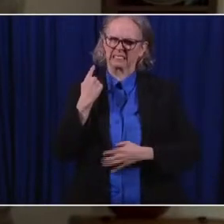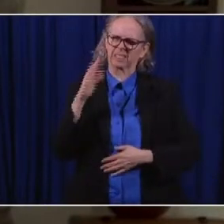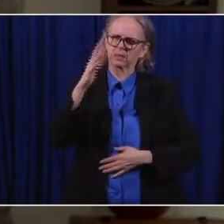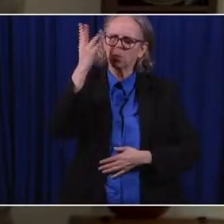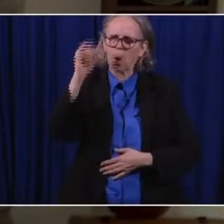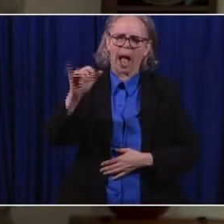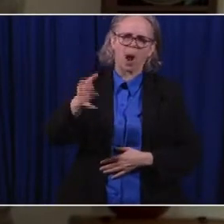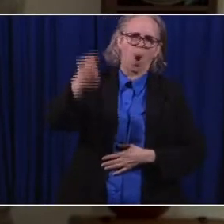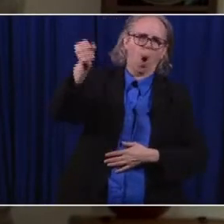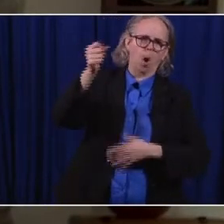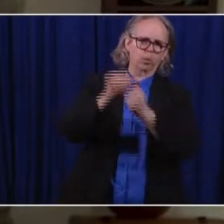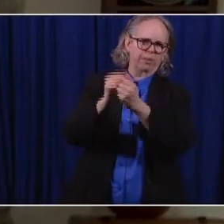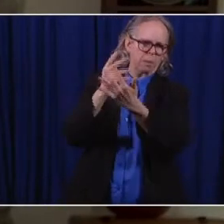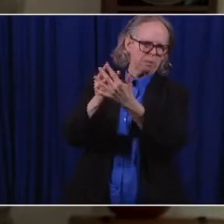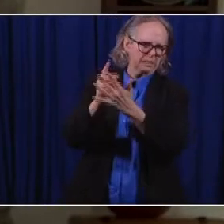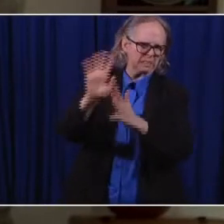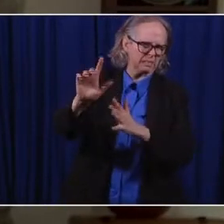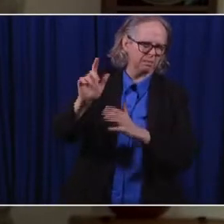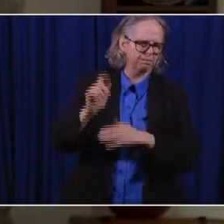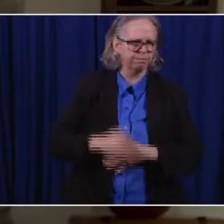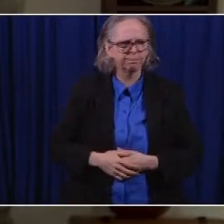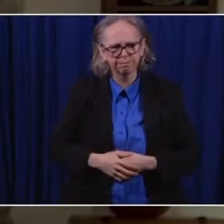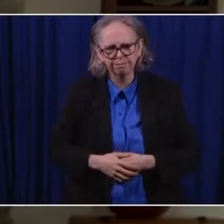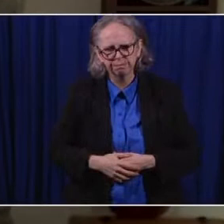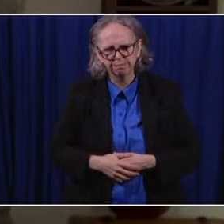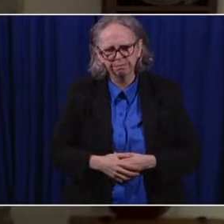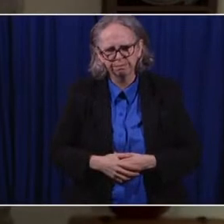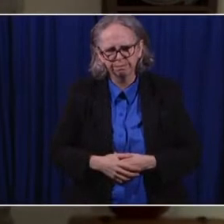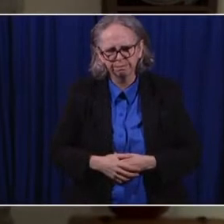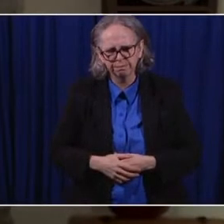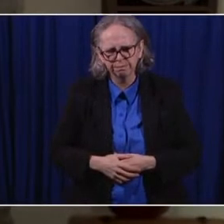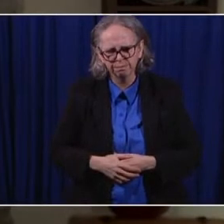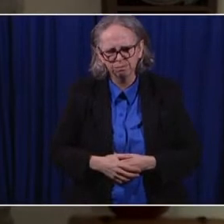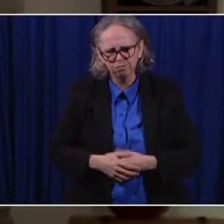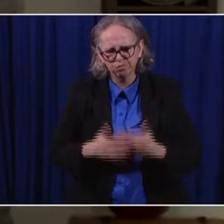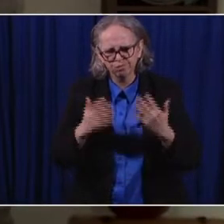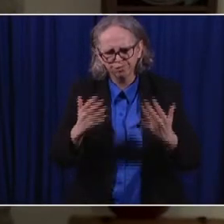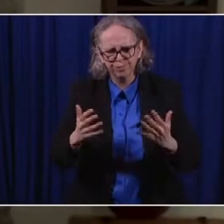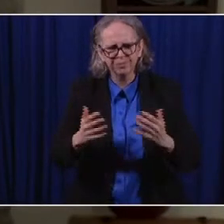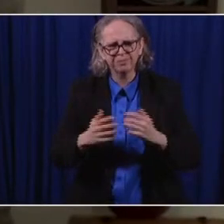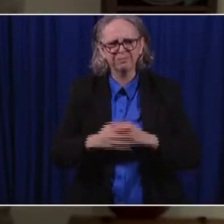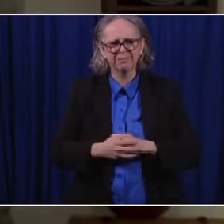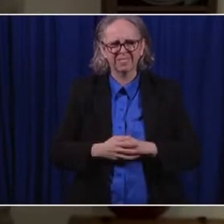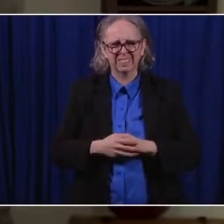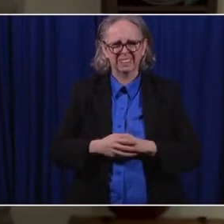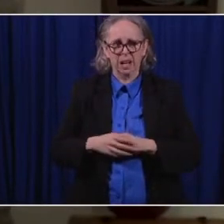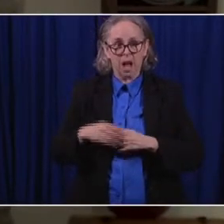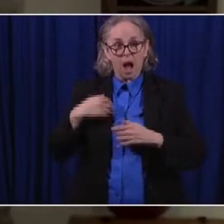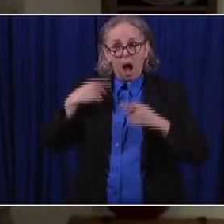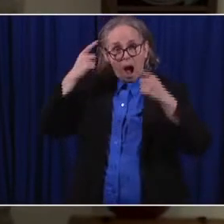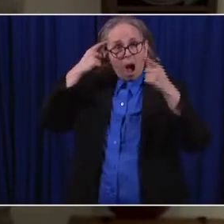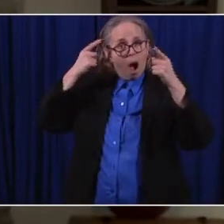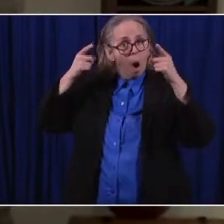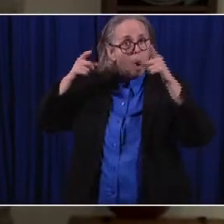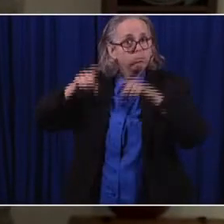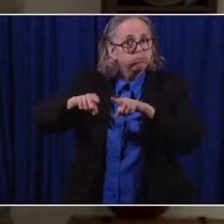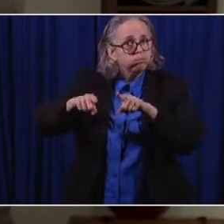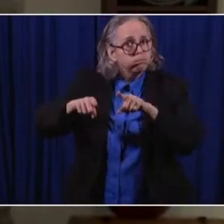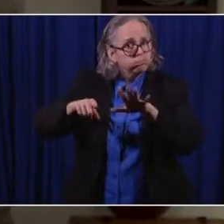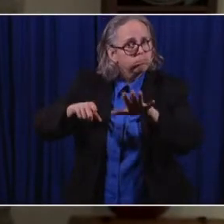vaccine. And we're following basically, I say there's a consensus because as far as I know, every state's following